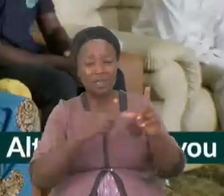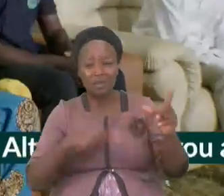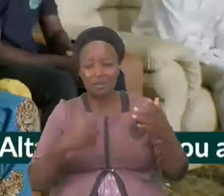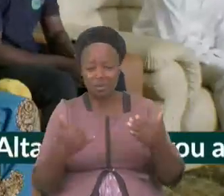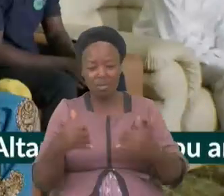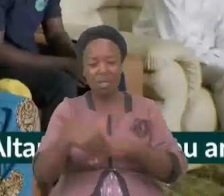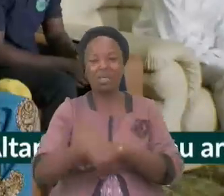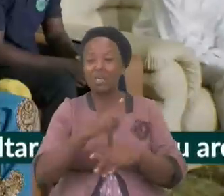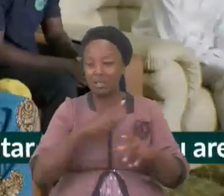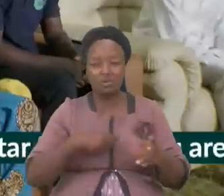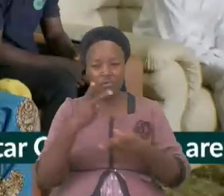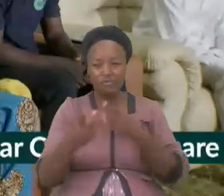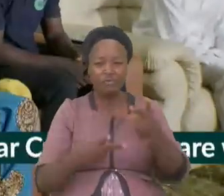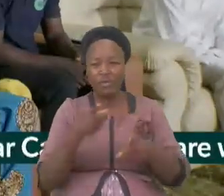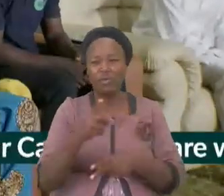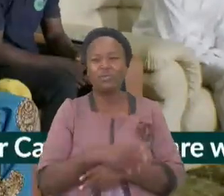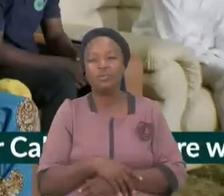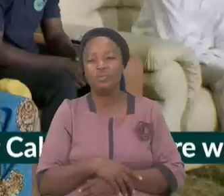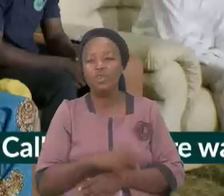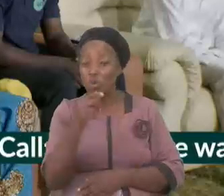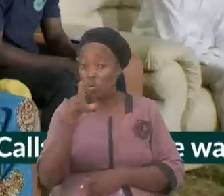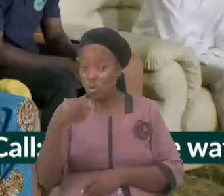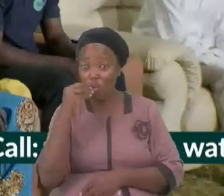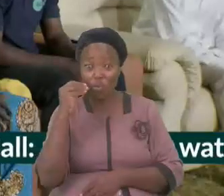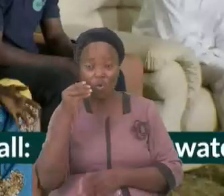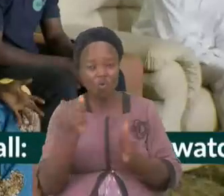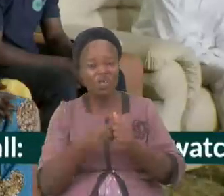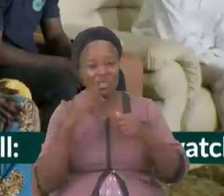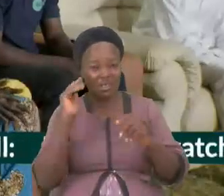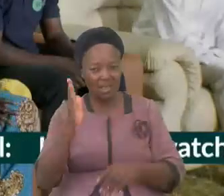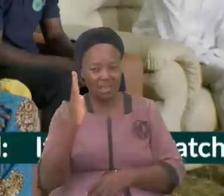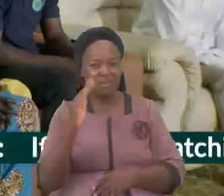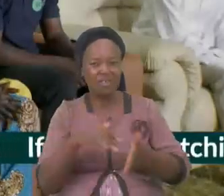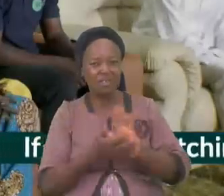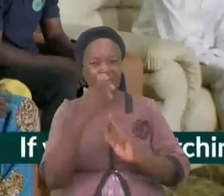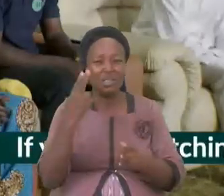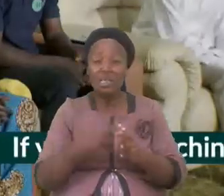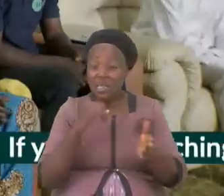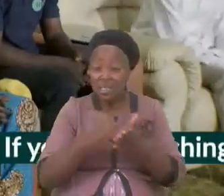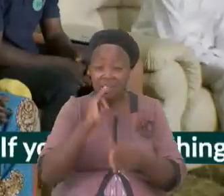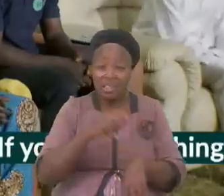It is this night that the Lord is beginning with you.